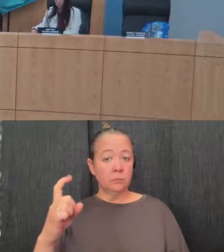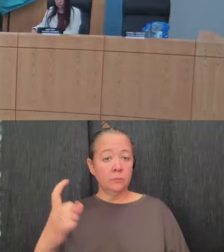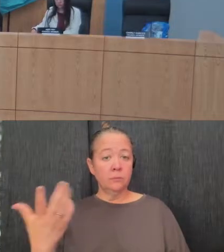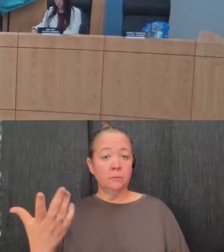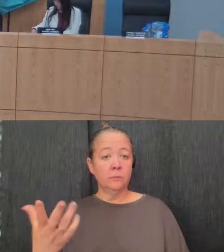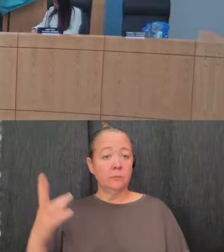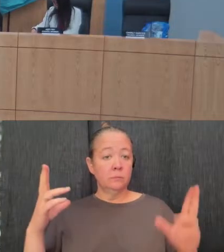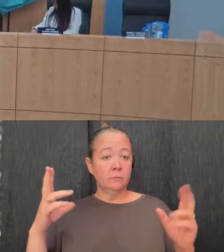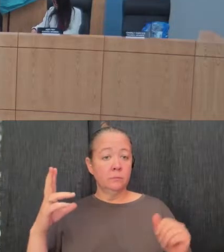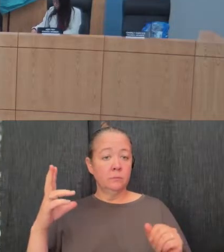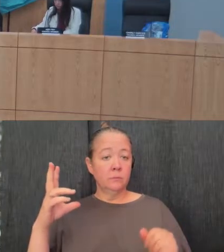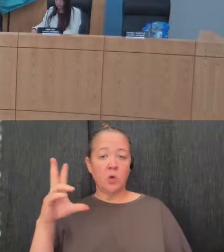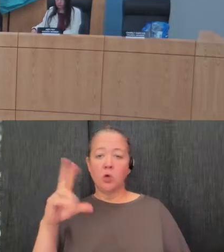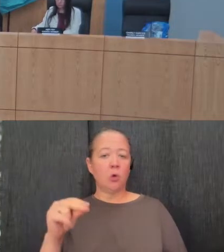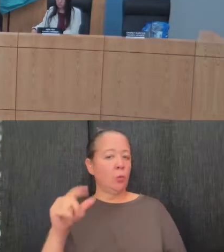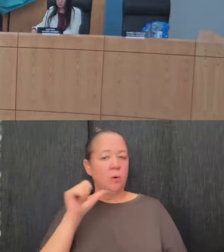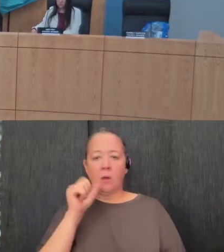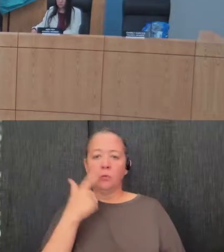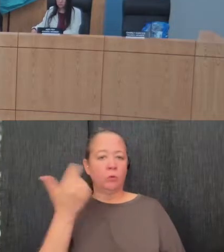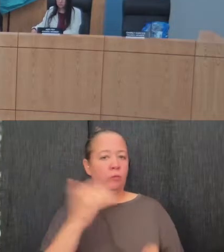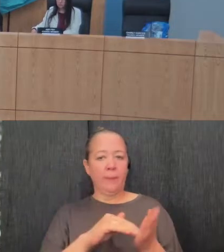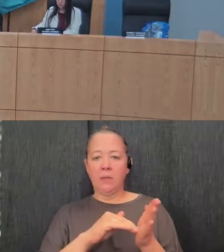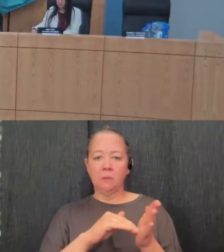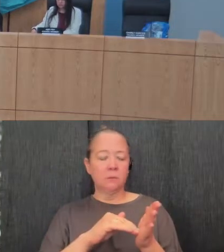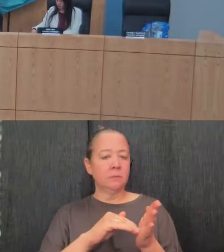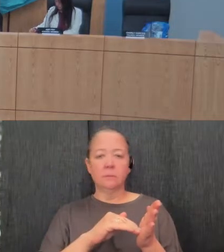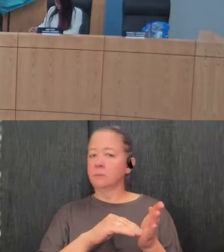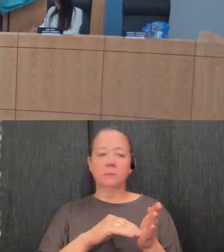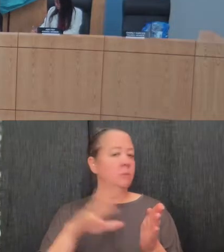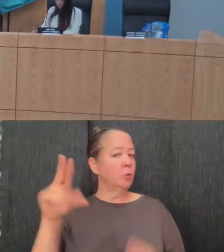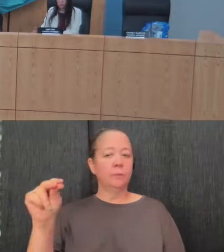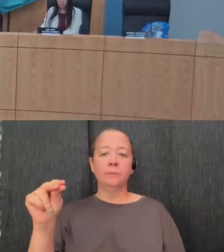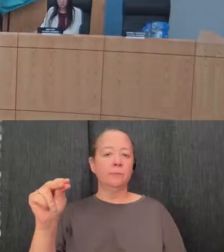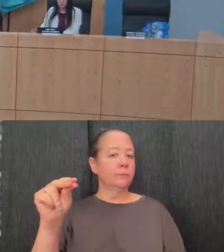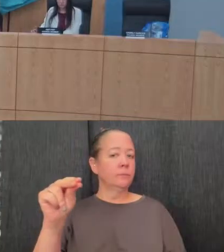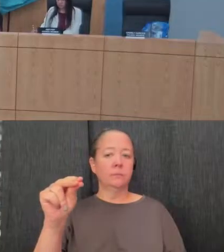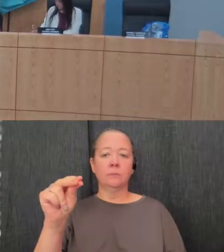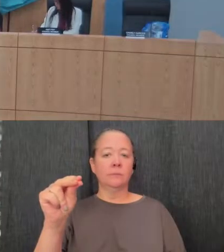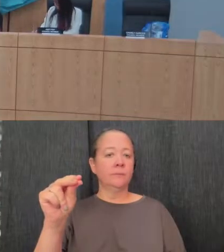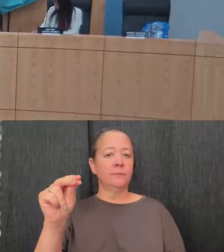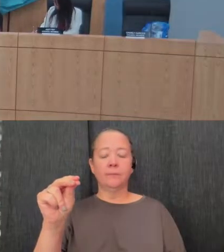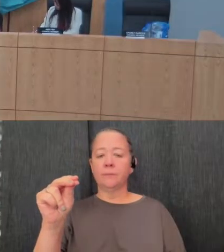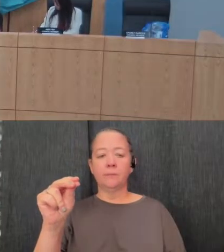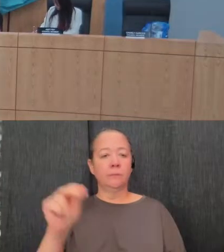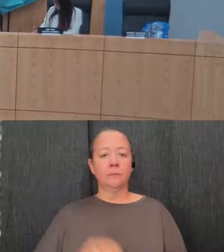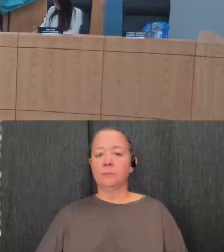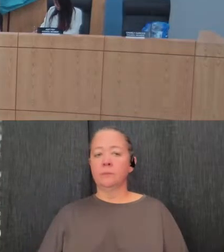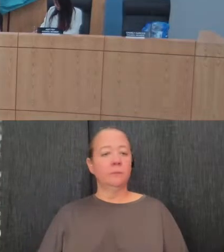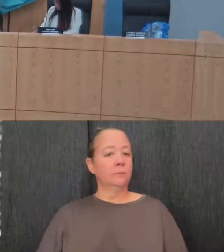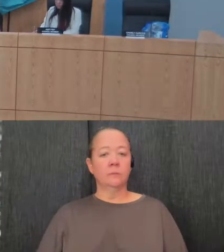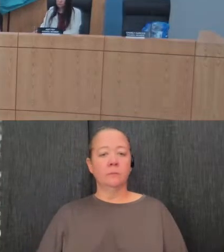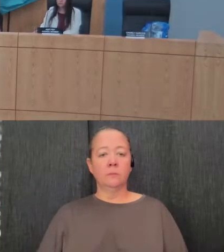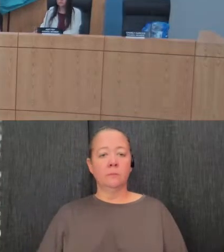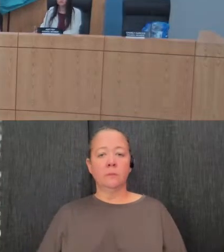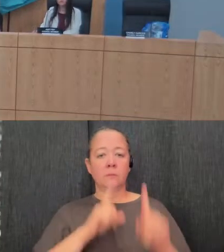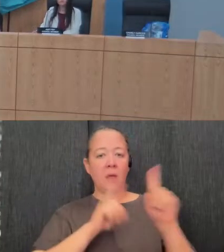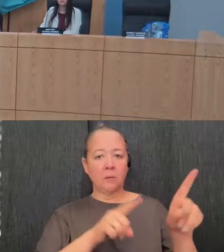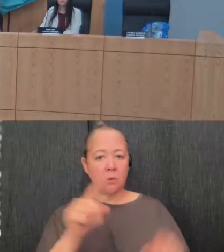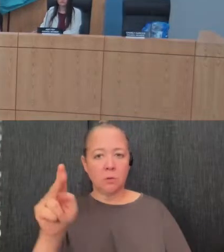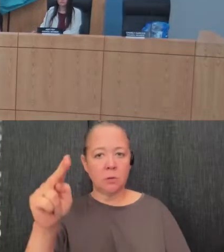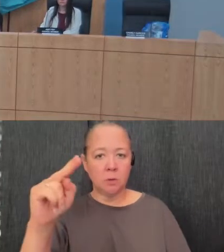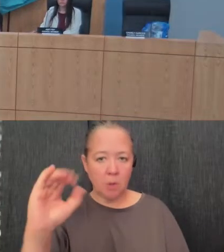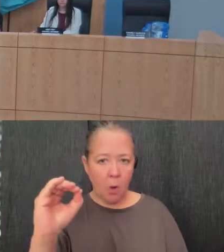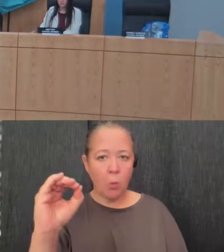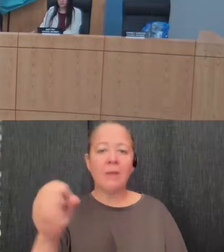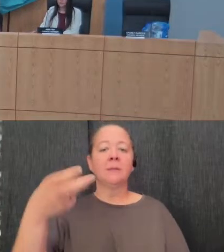No, we're not doing repeats? Nope. No, this is not what you. It's, no, the answer is no. We're not doing,